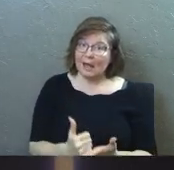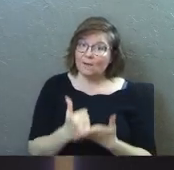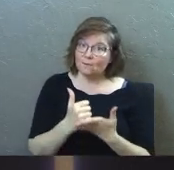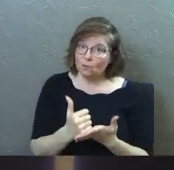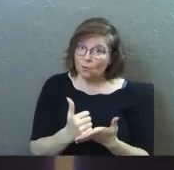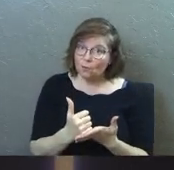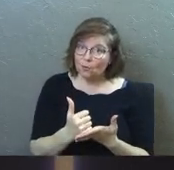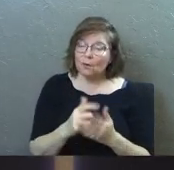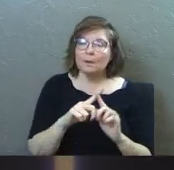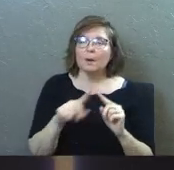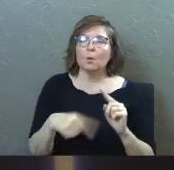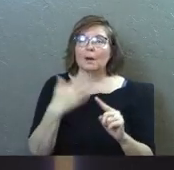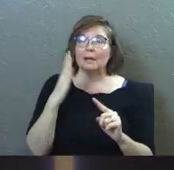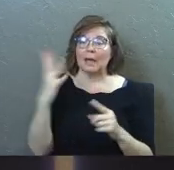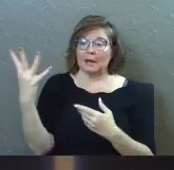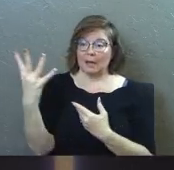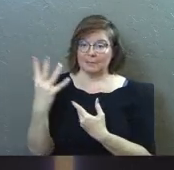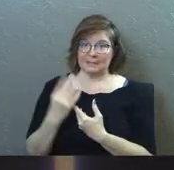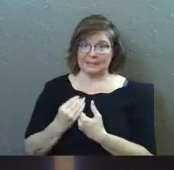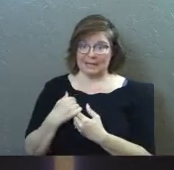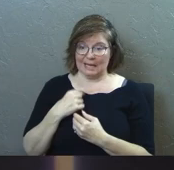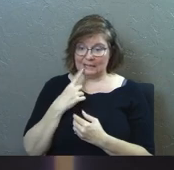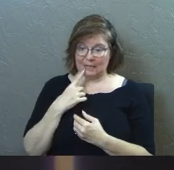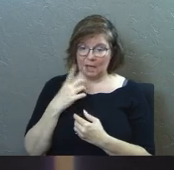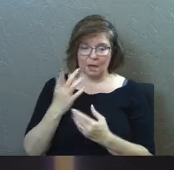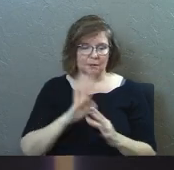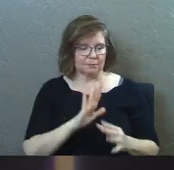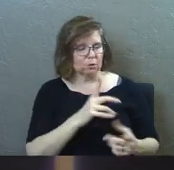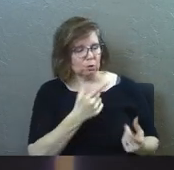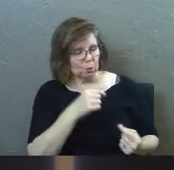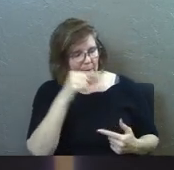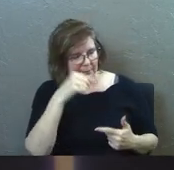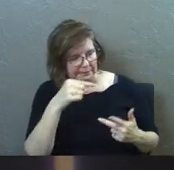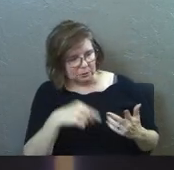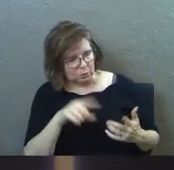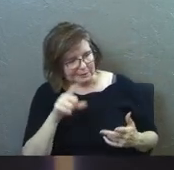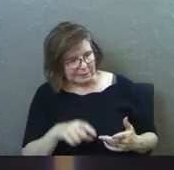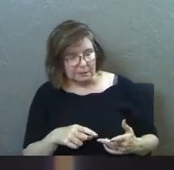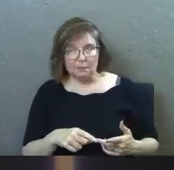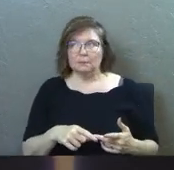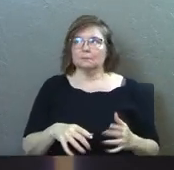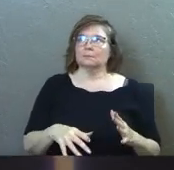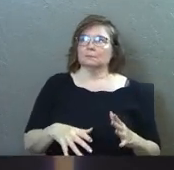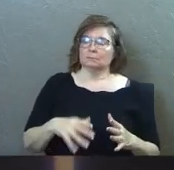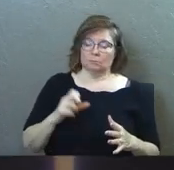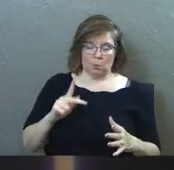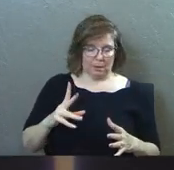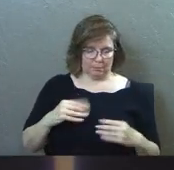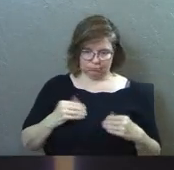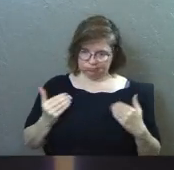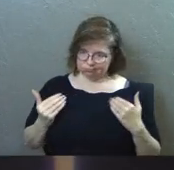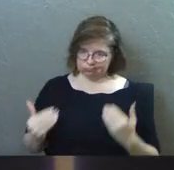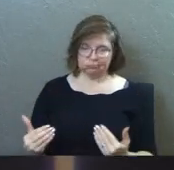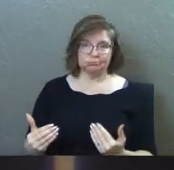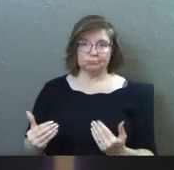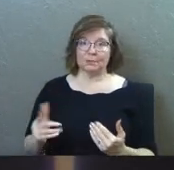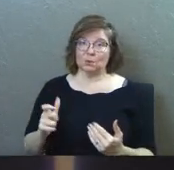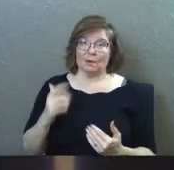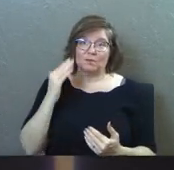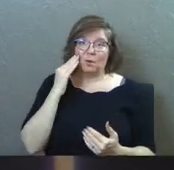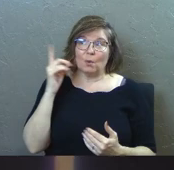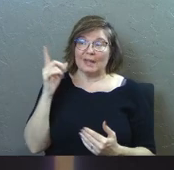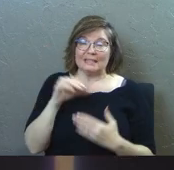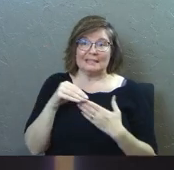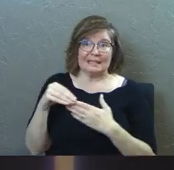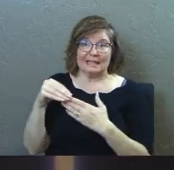helpful. But when God comes in and says, do a crazy thing, you get on his train. So you just got to know